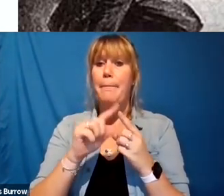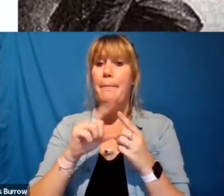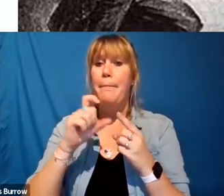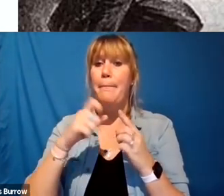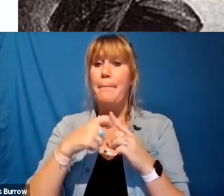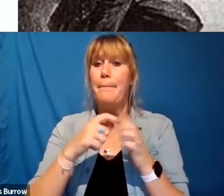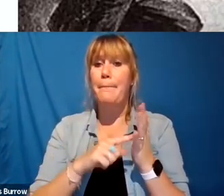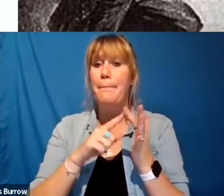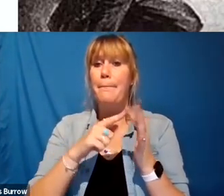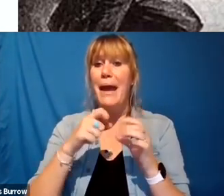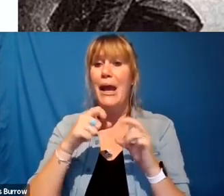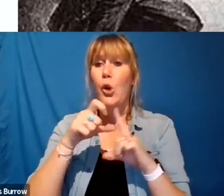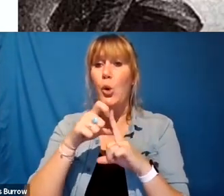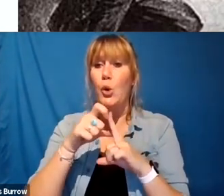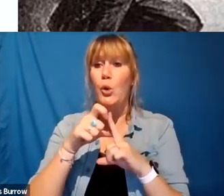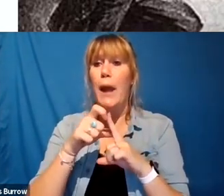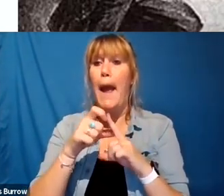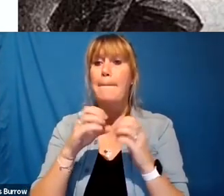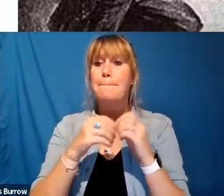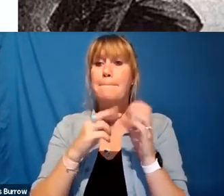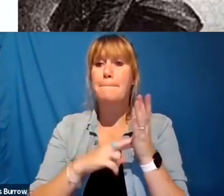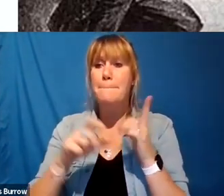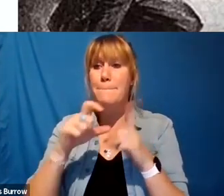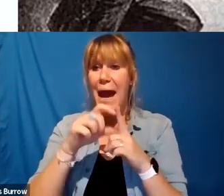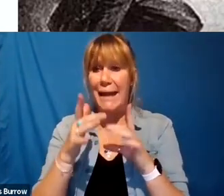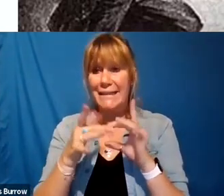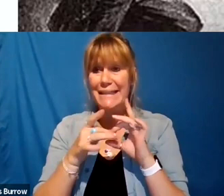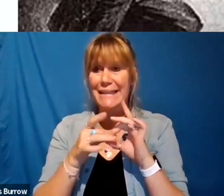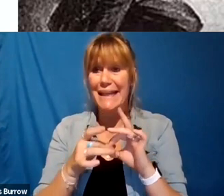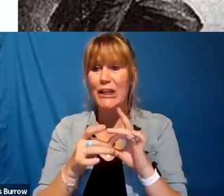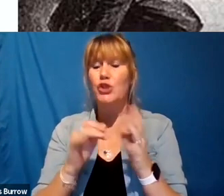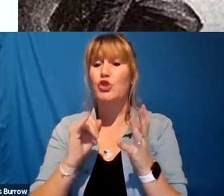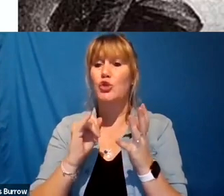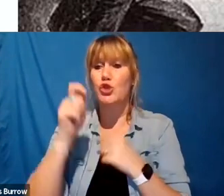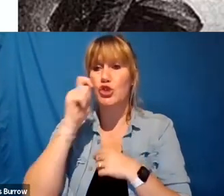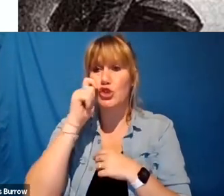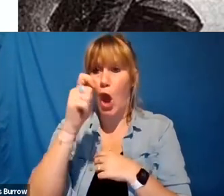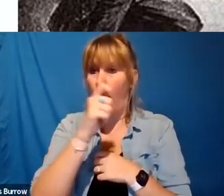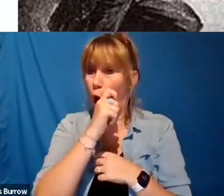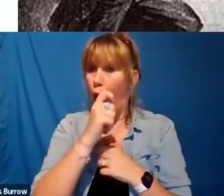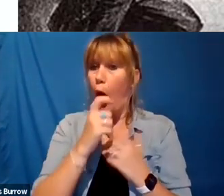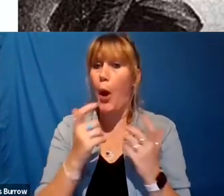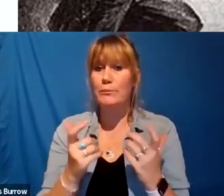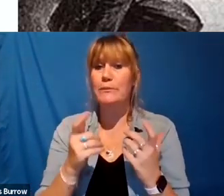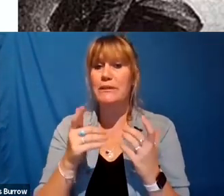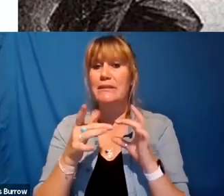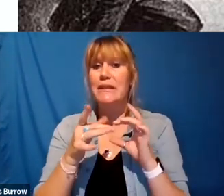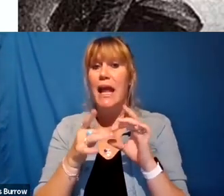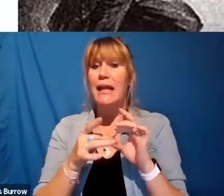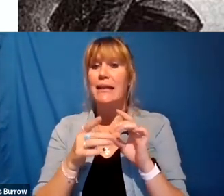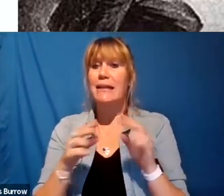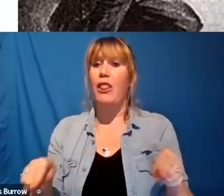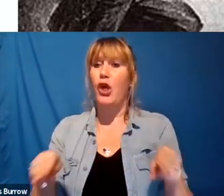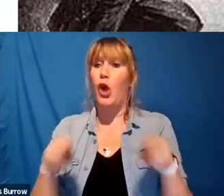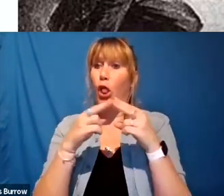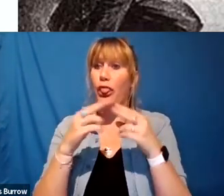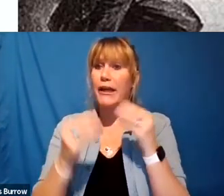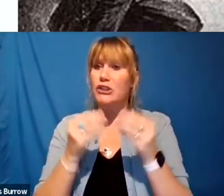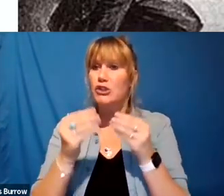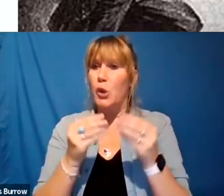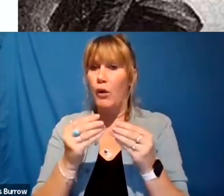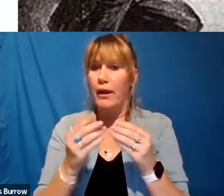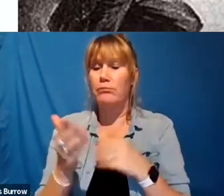of the earlier Sherlock Holmes novels. In it, the fear of